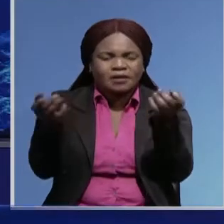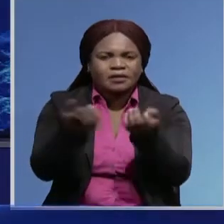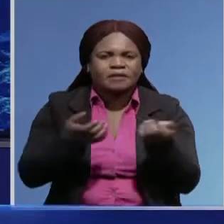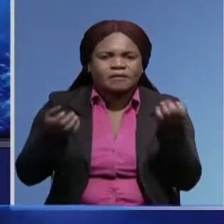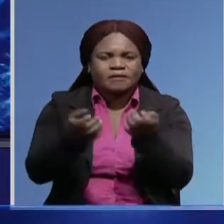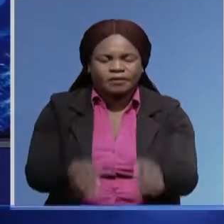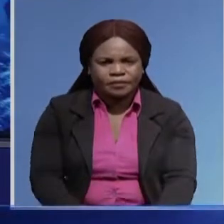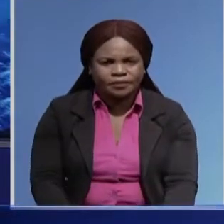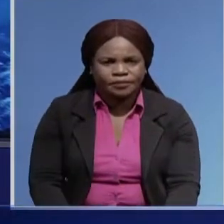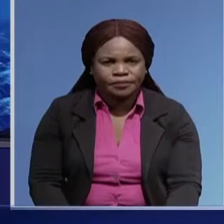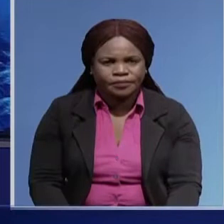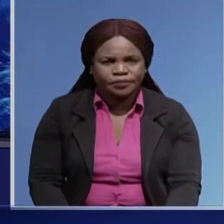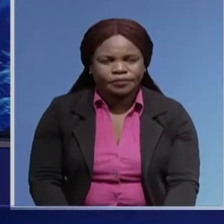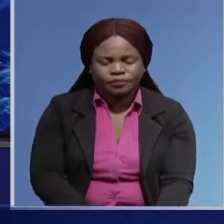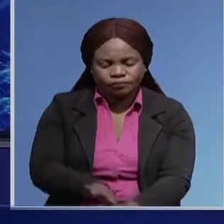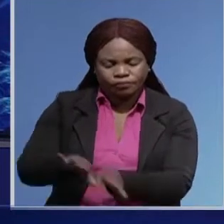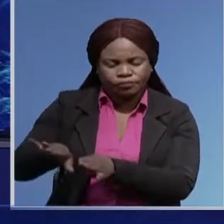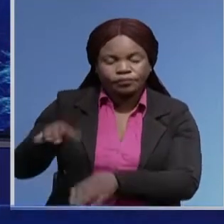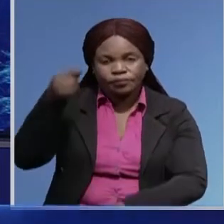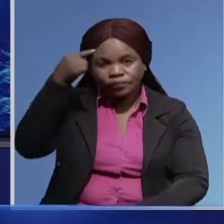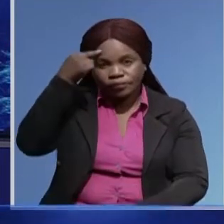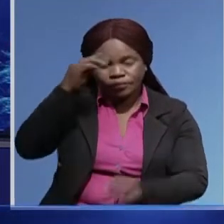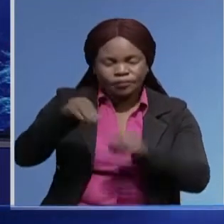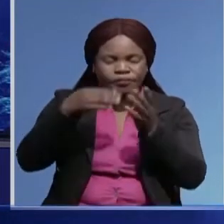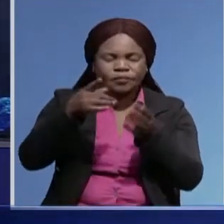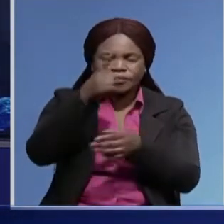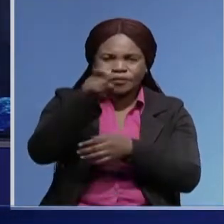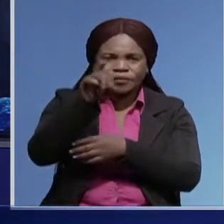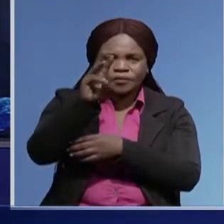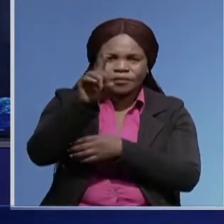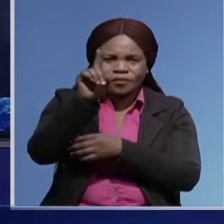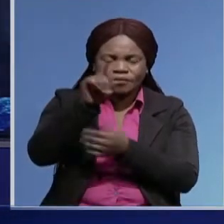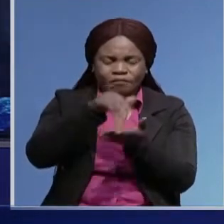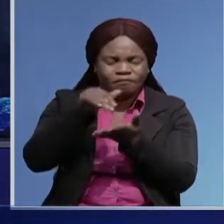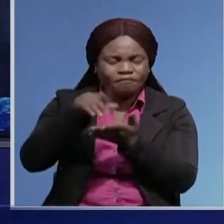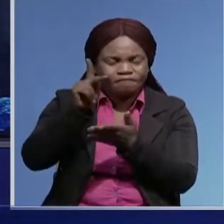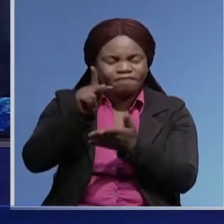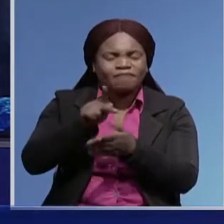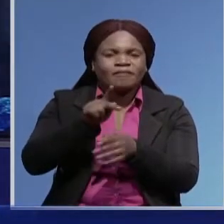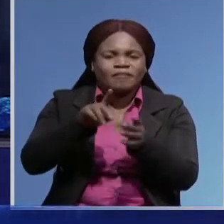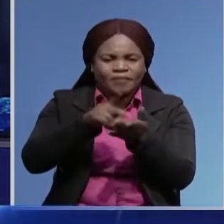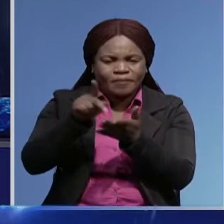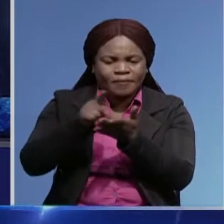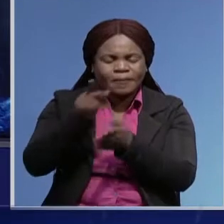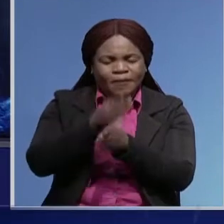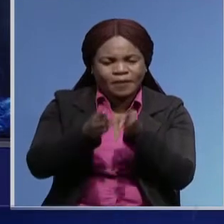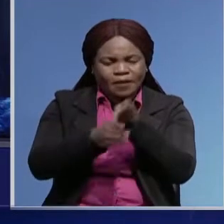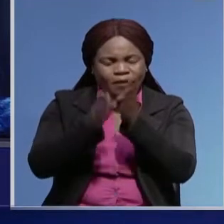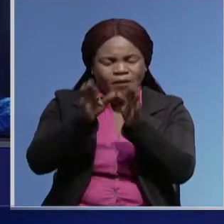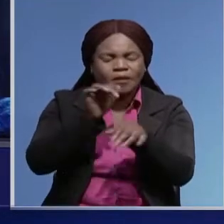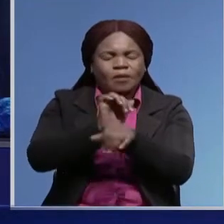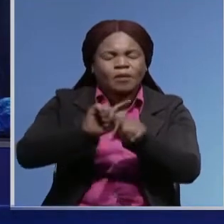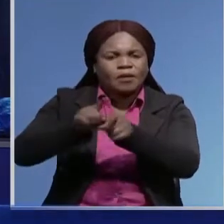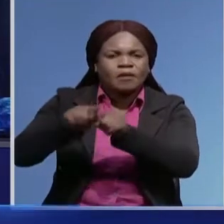government has released 161 million kwacha to pay contractors working on selected projects in the country. Ministry